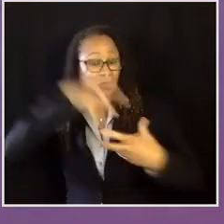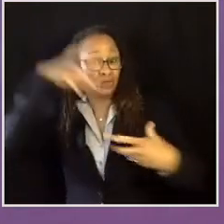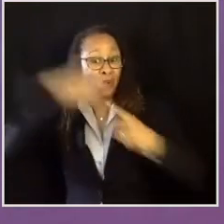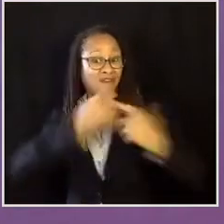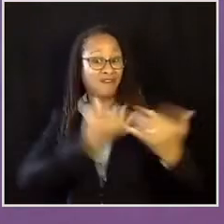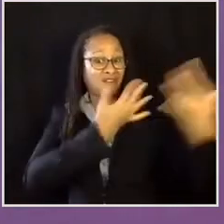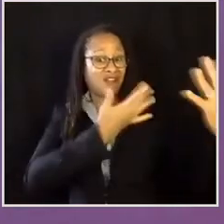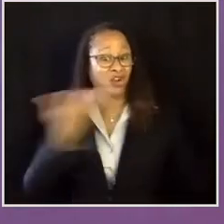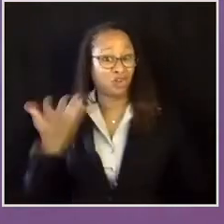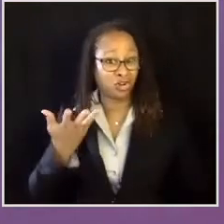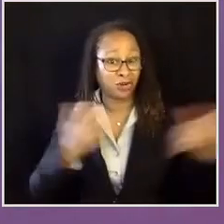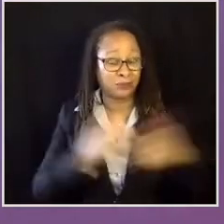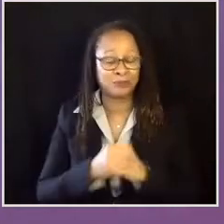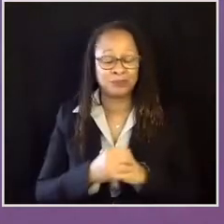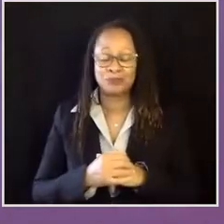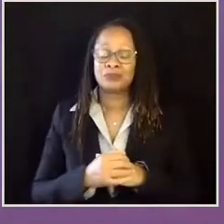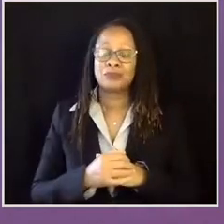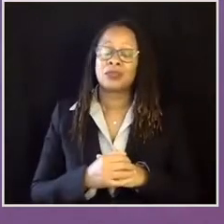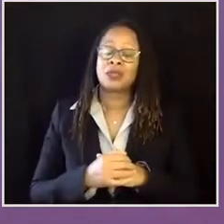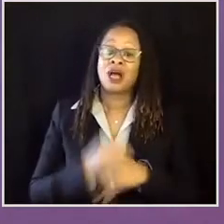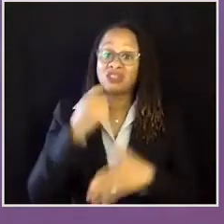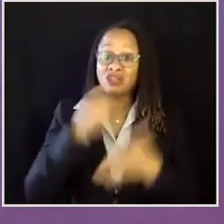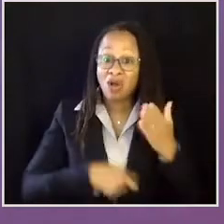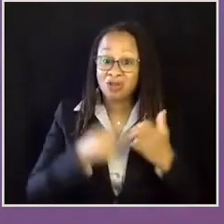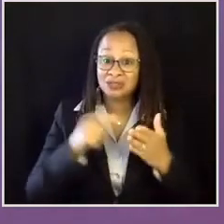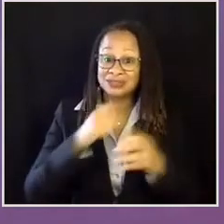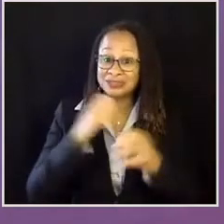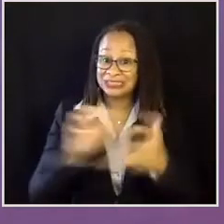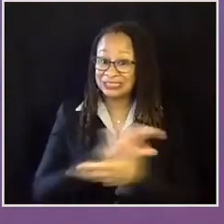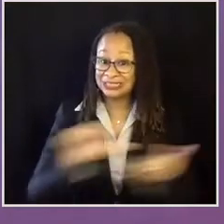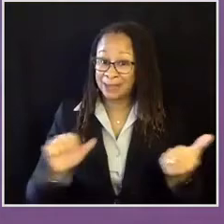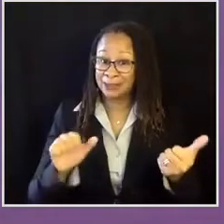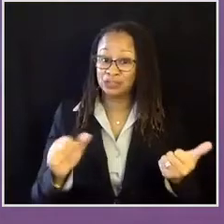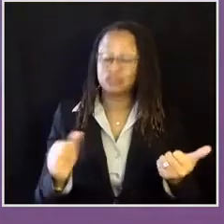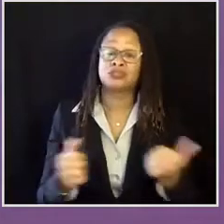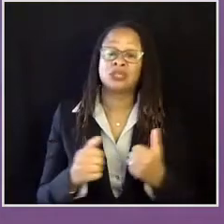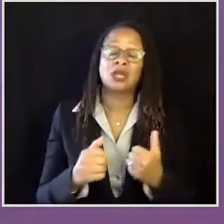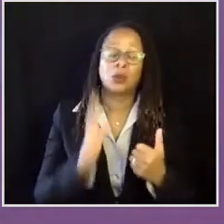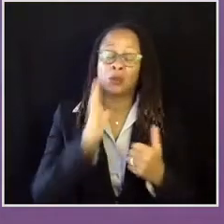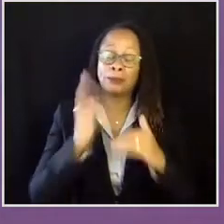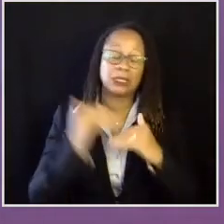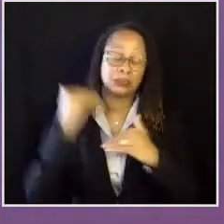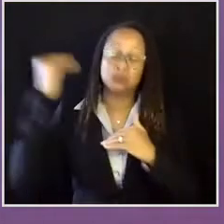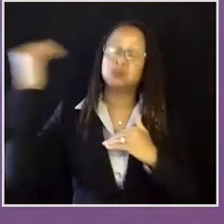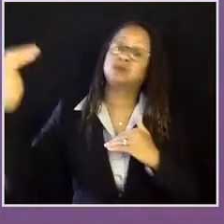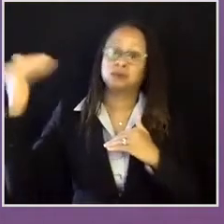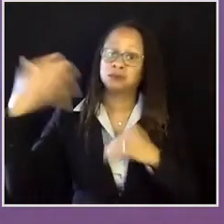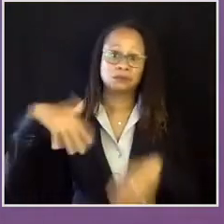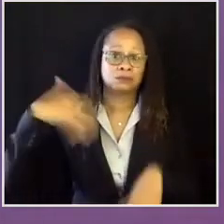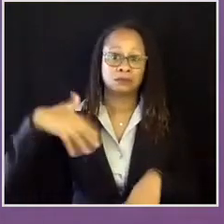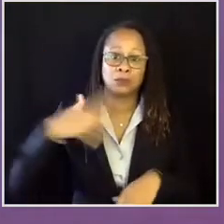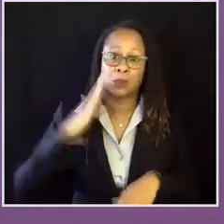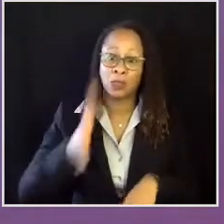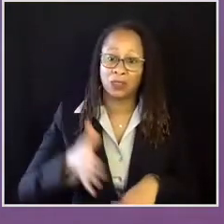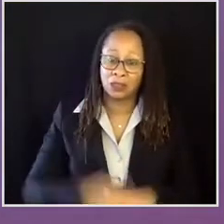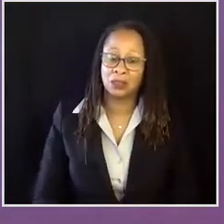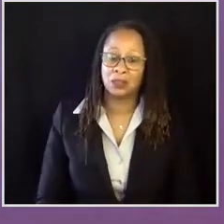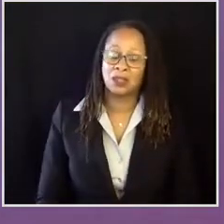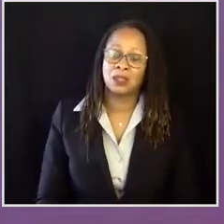The cost of this year's damage will again be astronomically high. But think